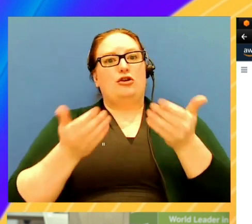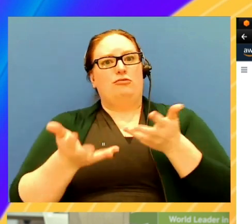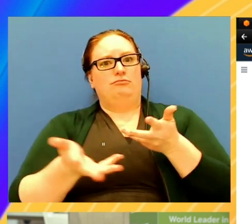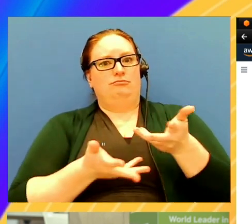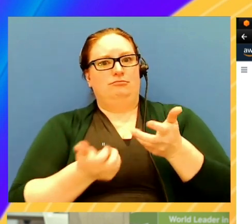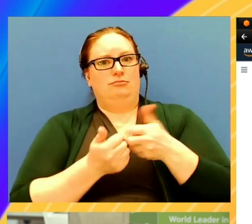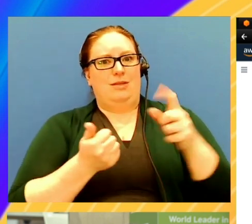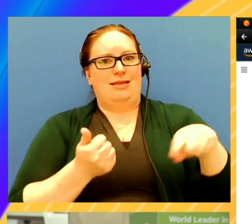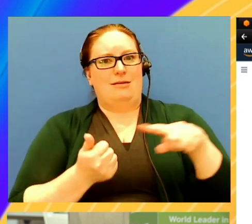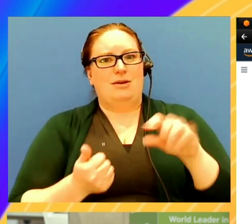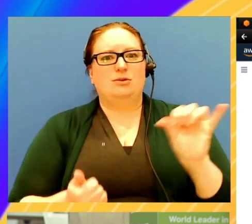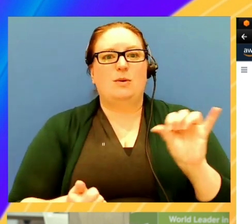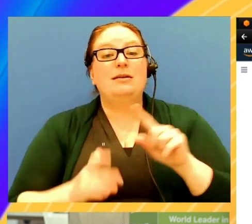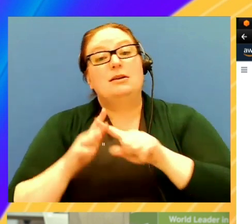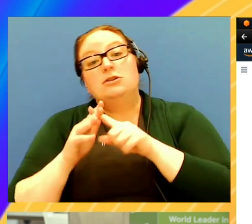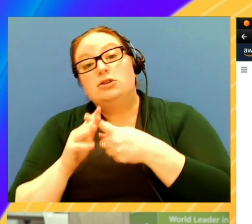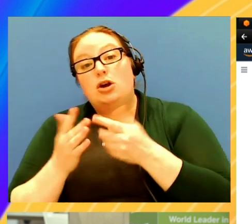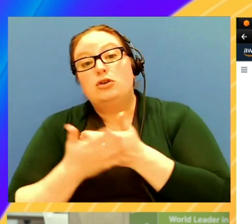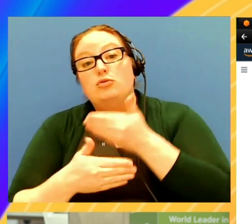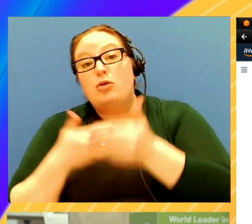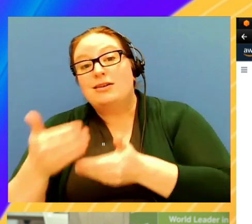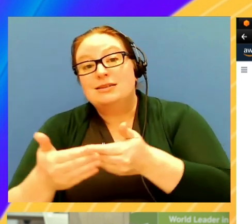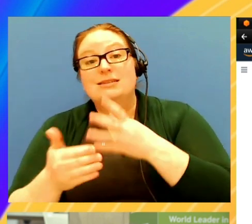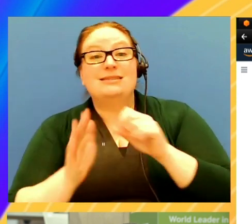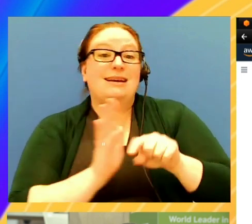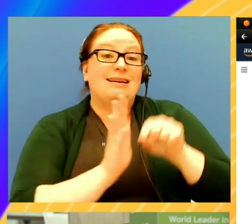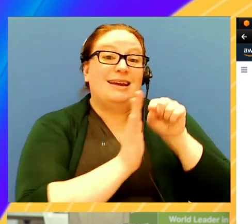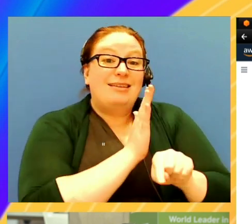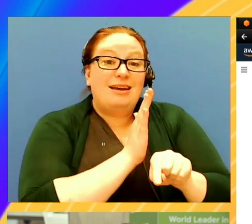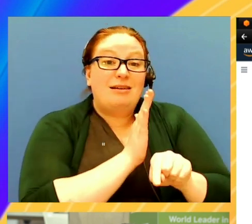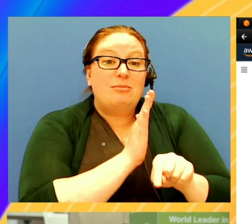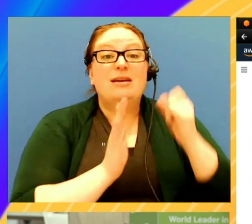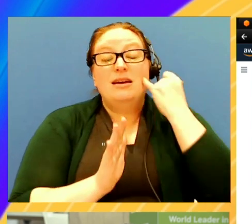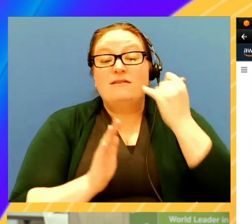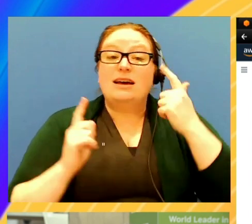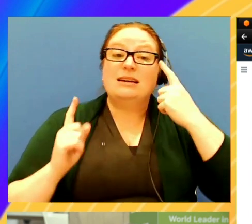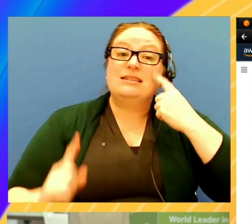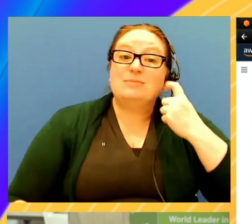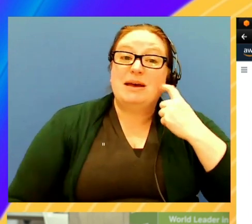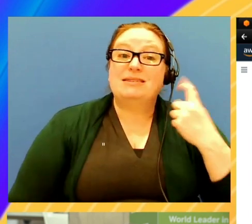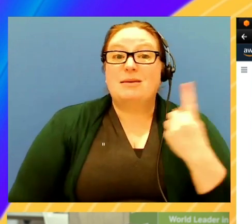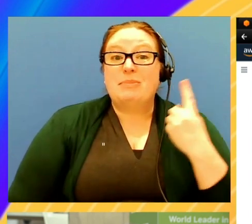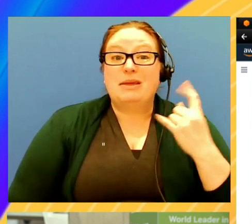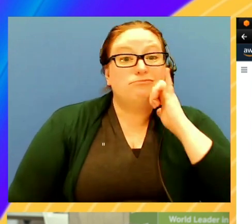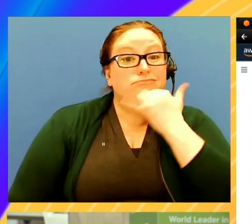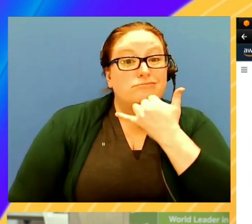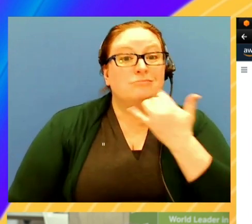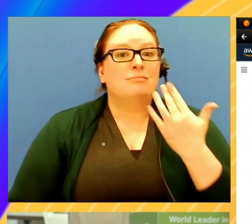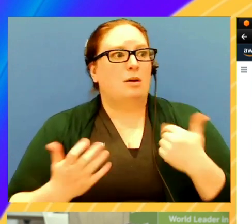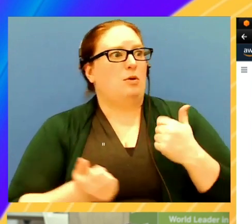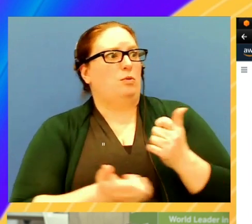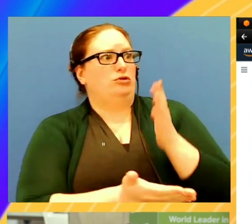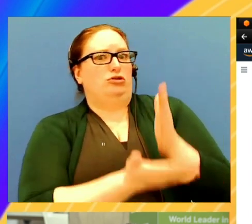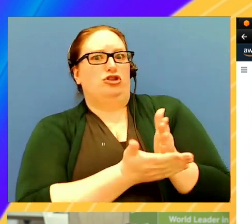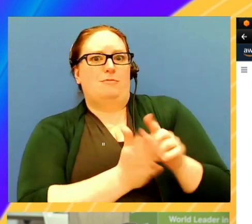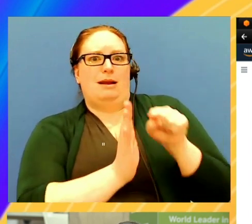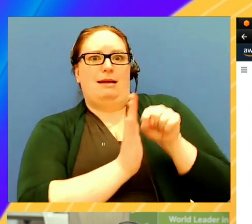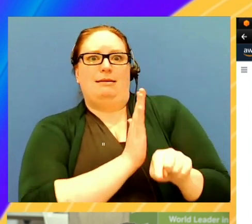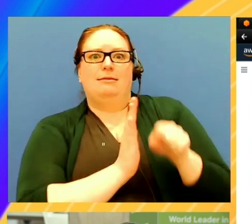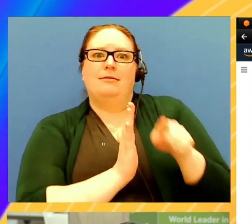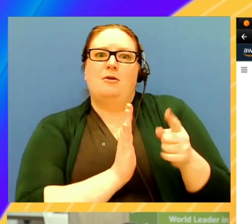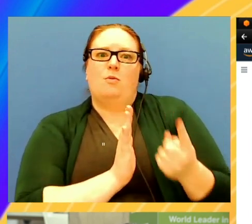up new processes, kill them. If I if I suspect something's going wrong, maybe I want to go ahead and terminate one of those running